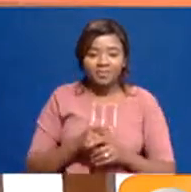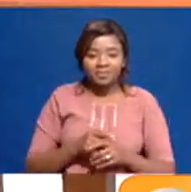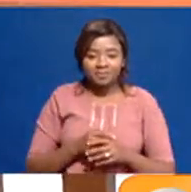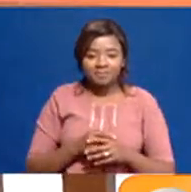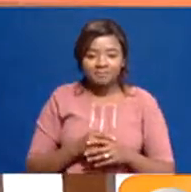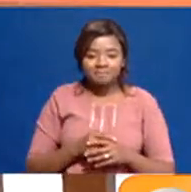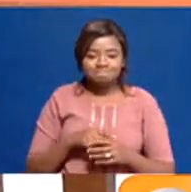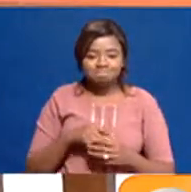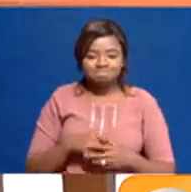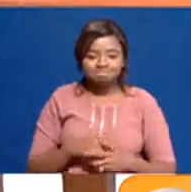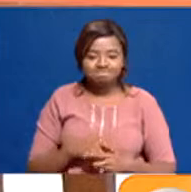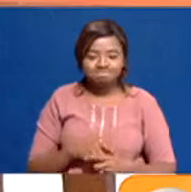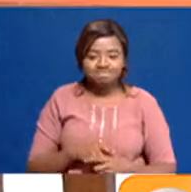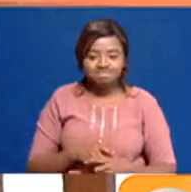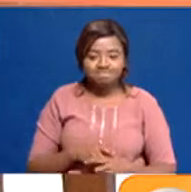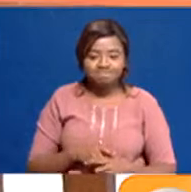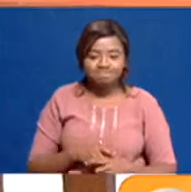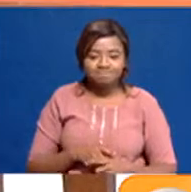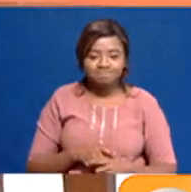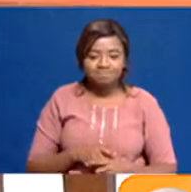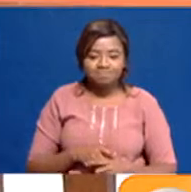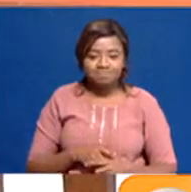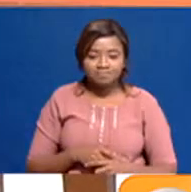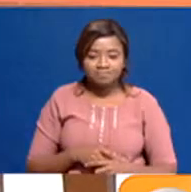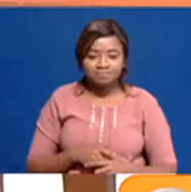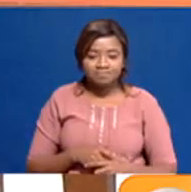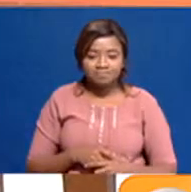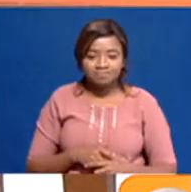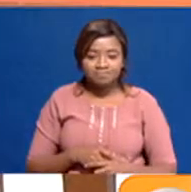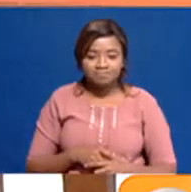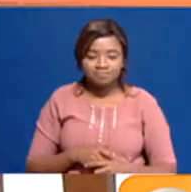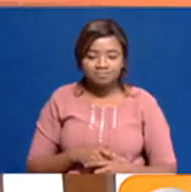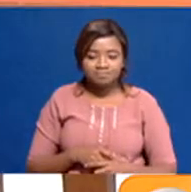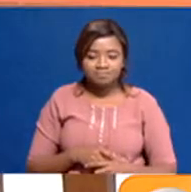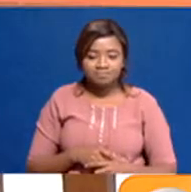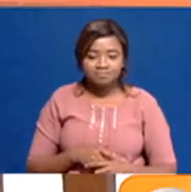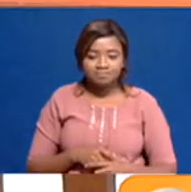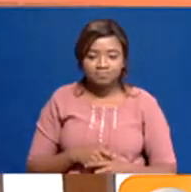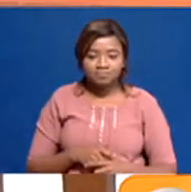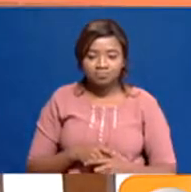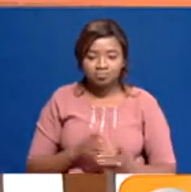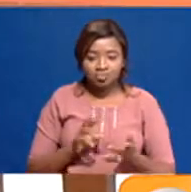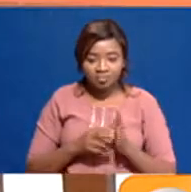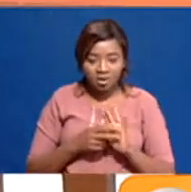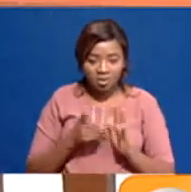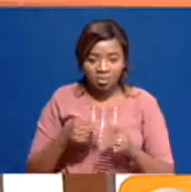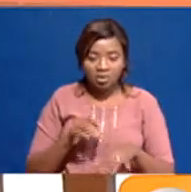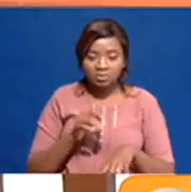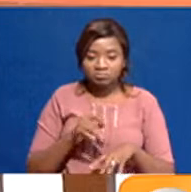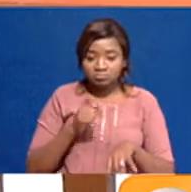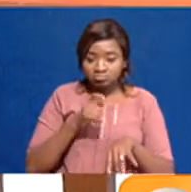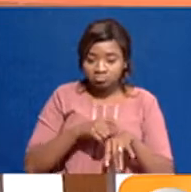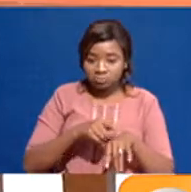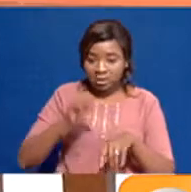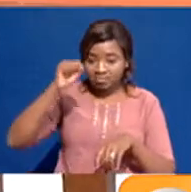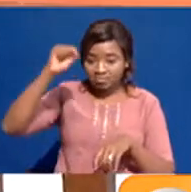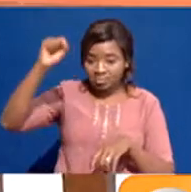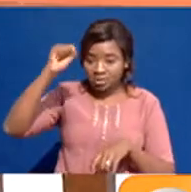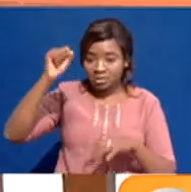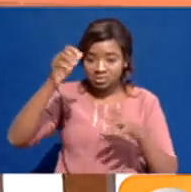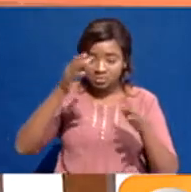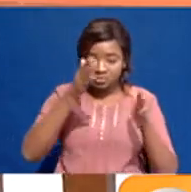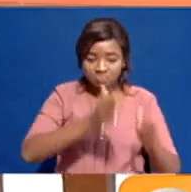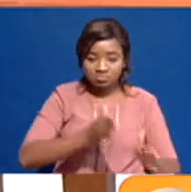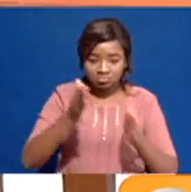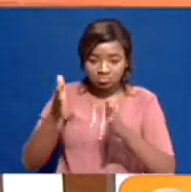liberal team in the middle. So the earlier the political leadership considers